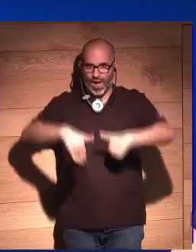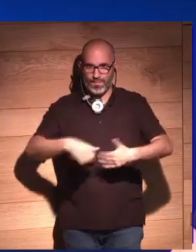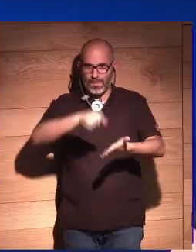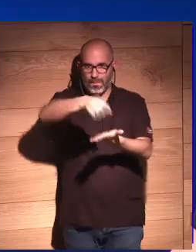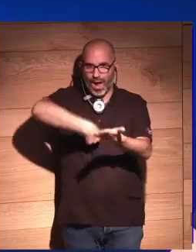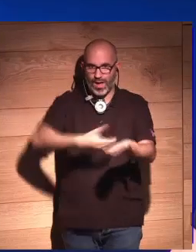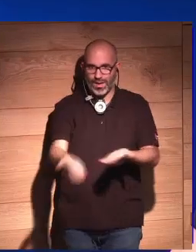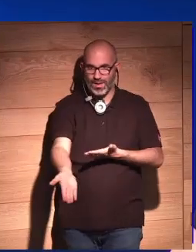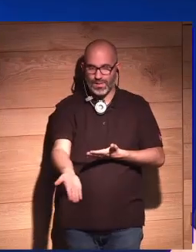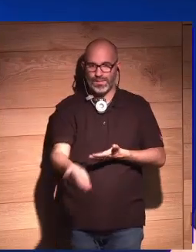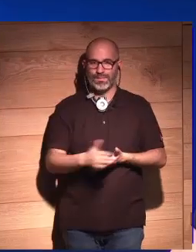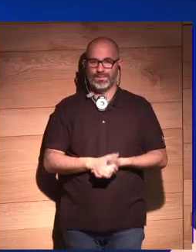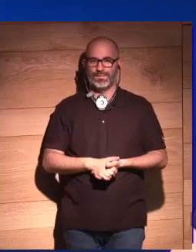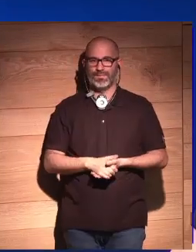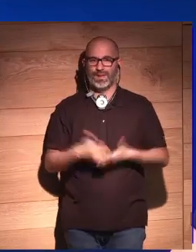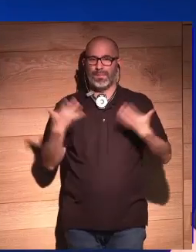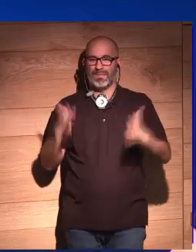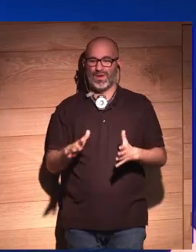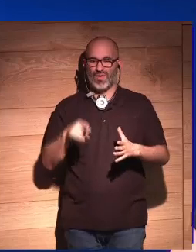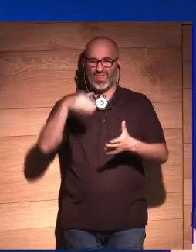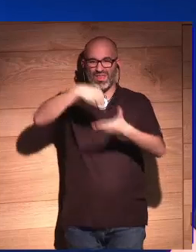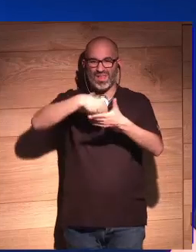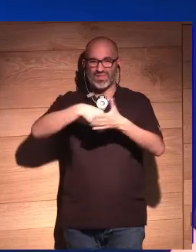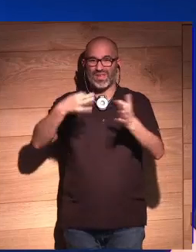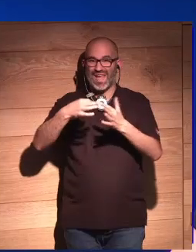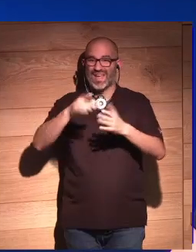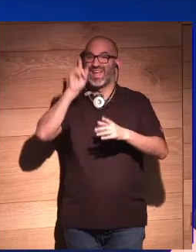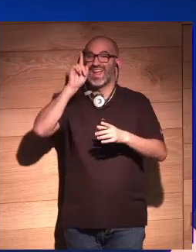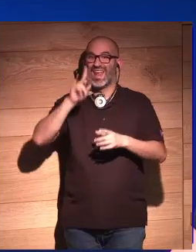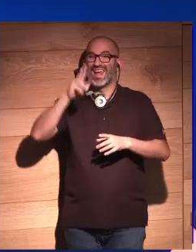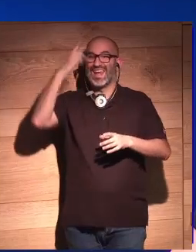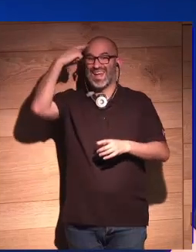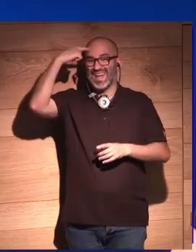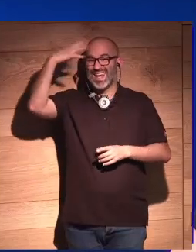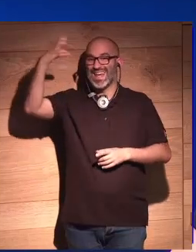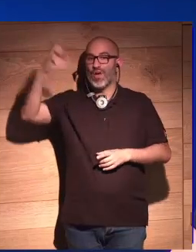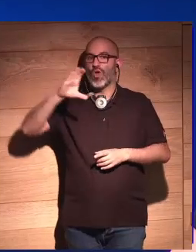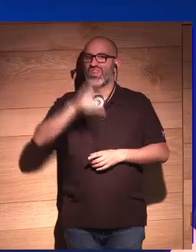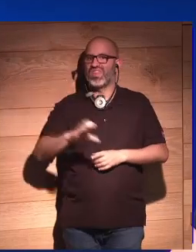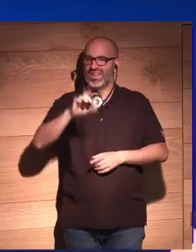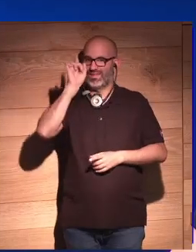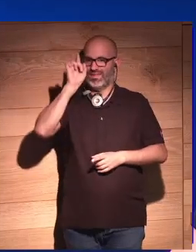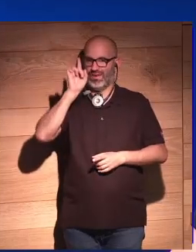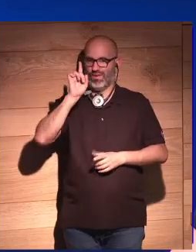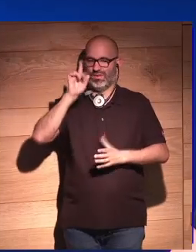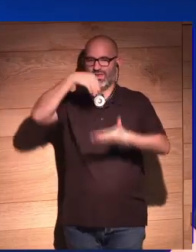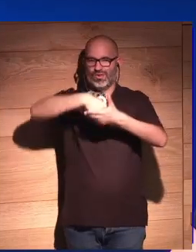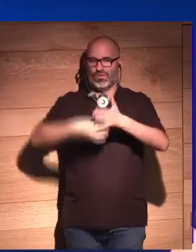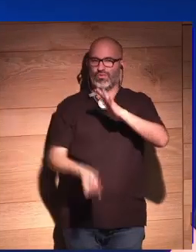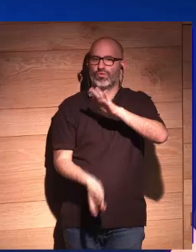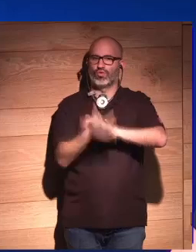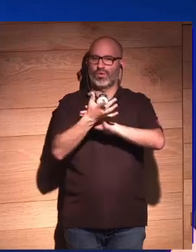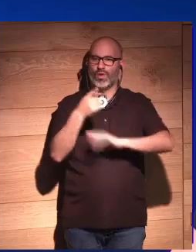construct experiences that let you be another person. And some of it is a